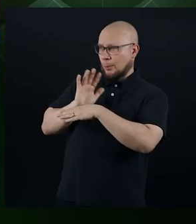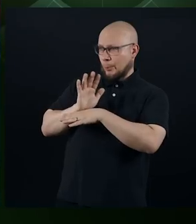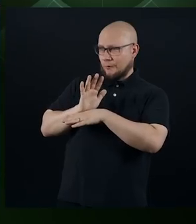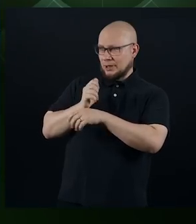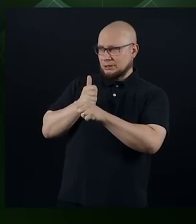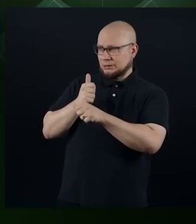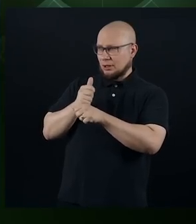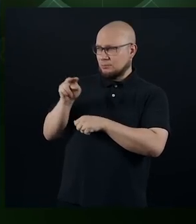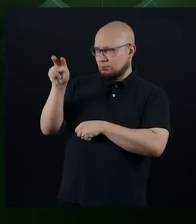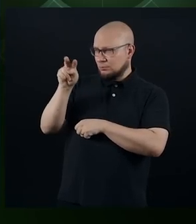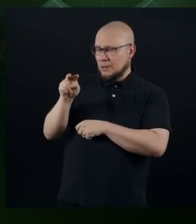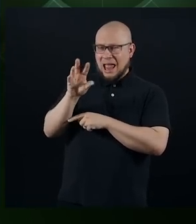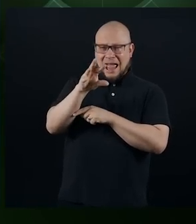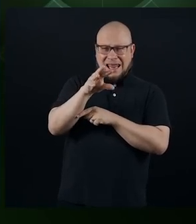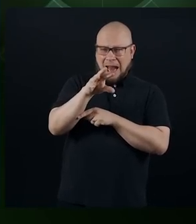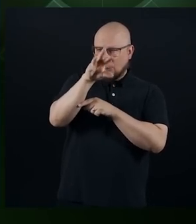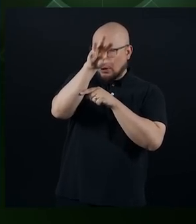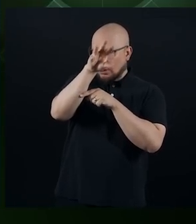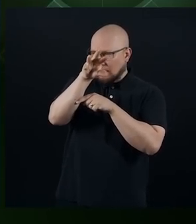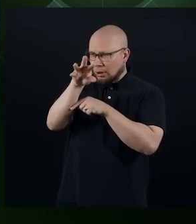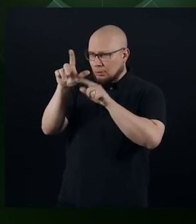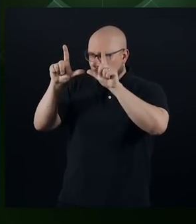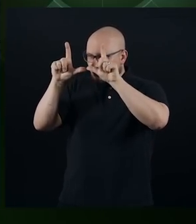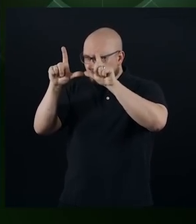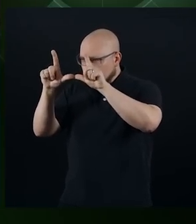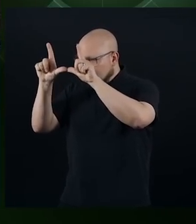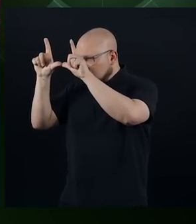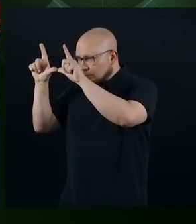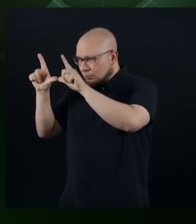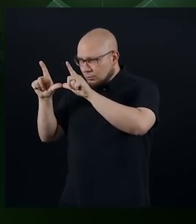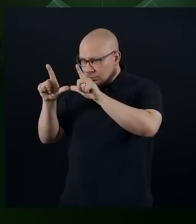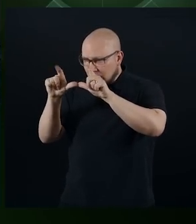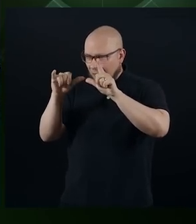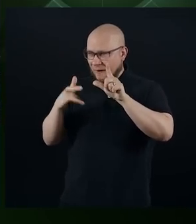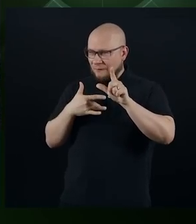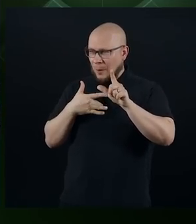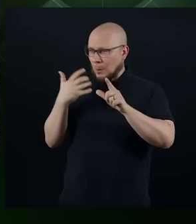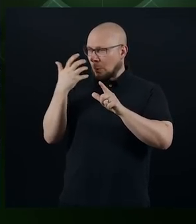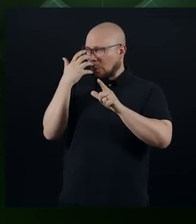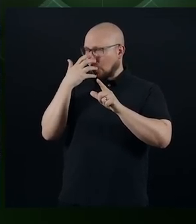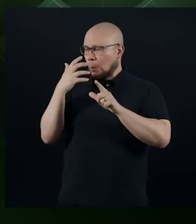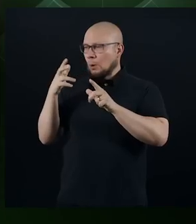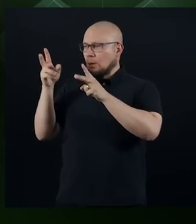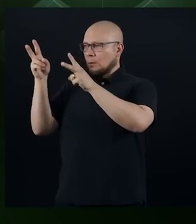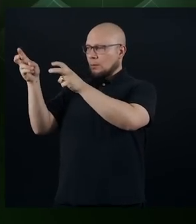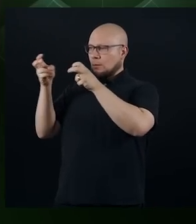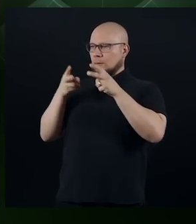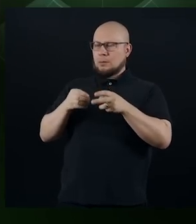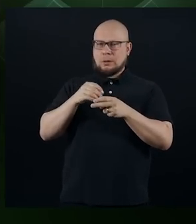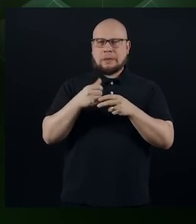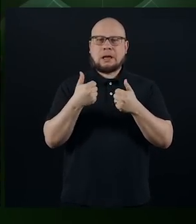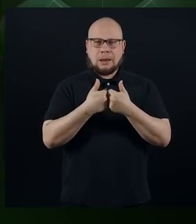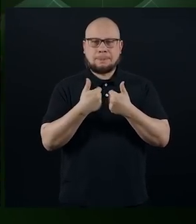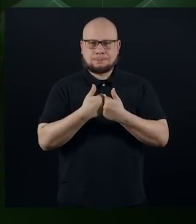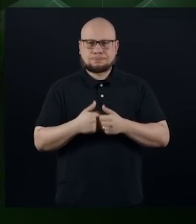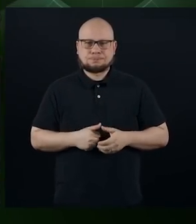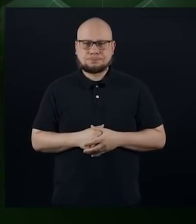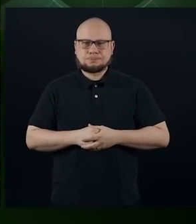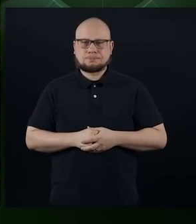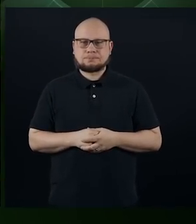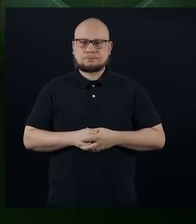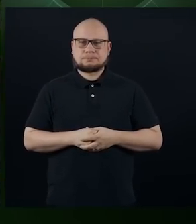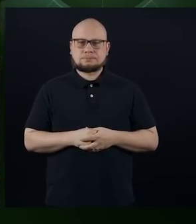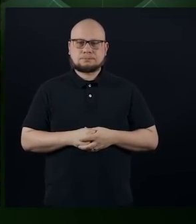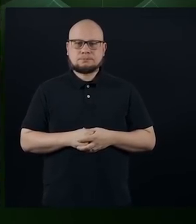of the Caribbean do their framing and everything, that sort of grandiose feeling you get in the movies. We wanted to bring that to the game. When we